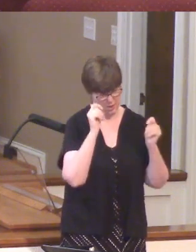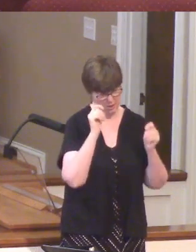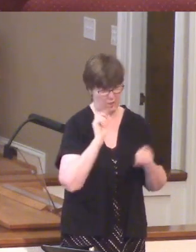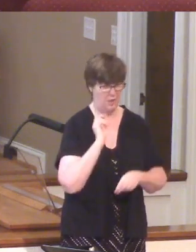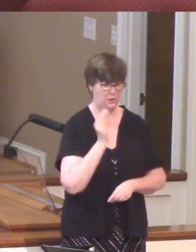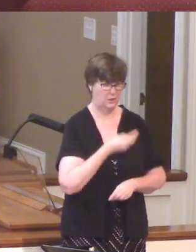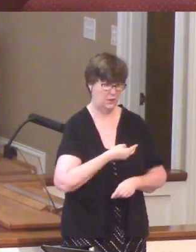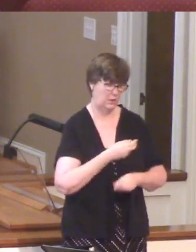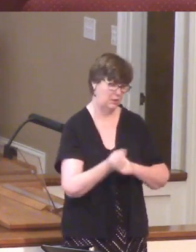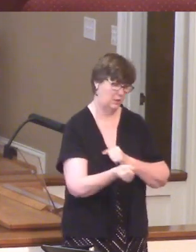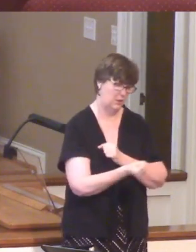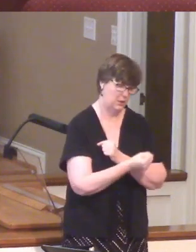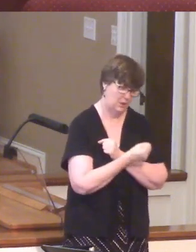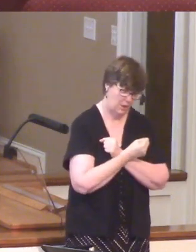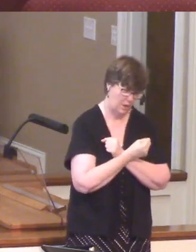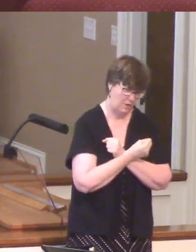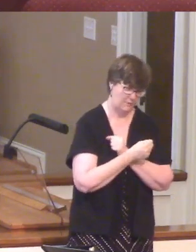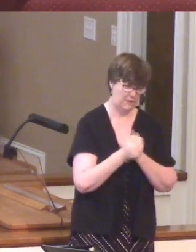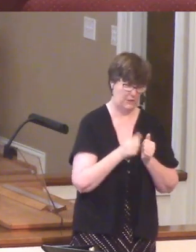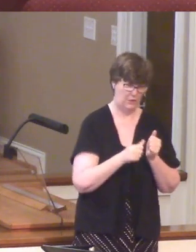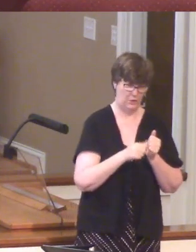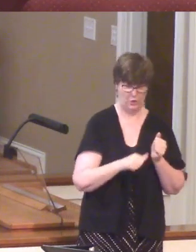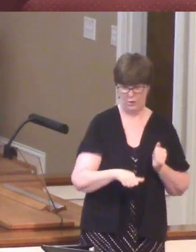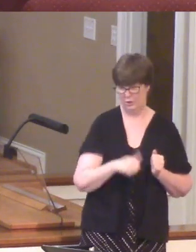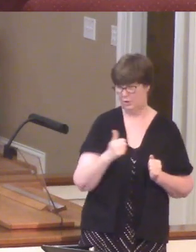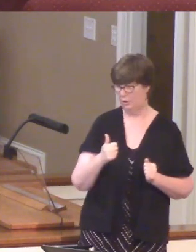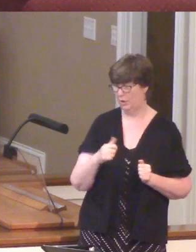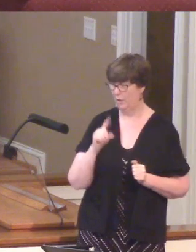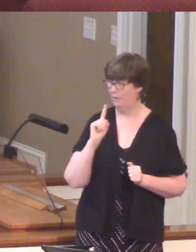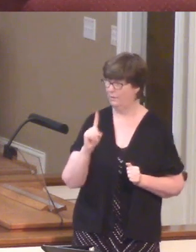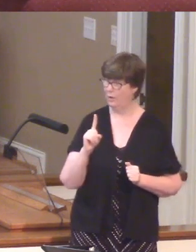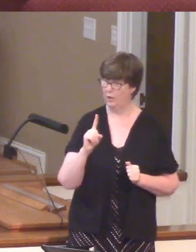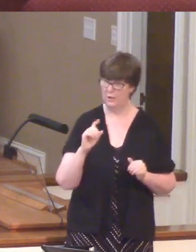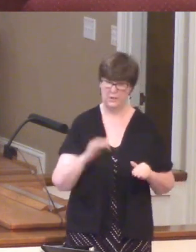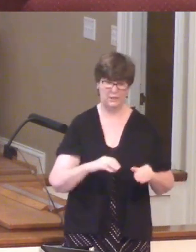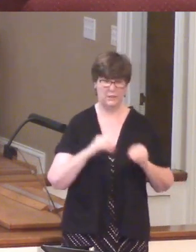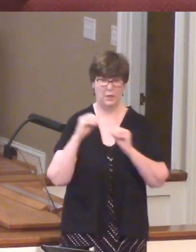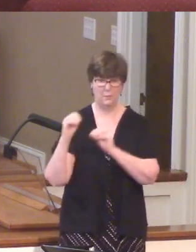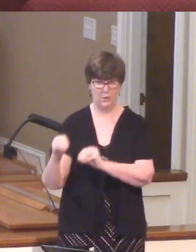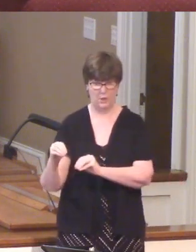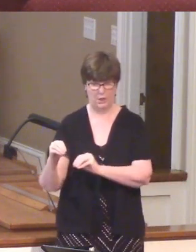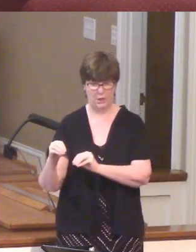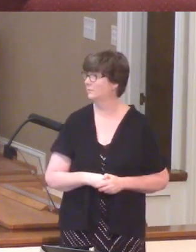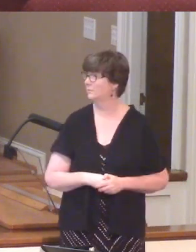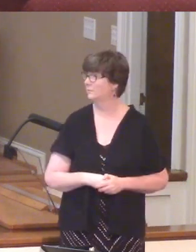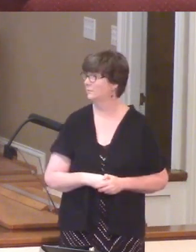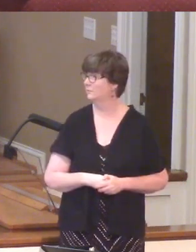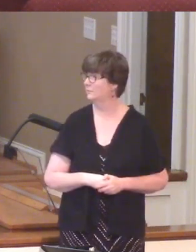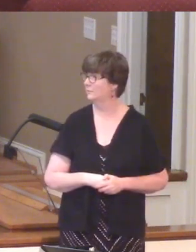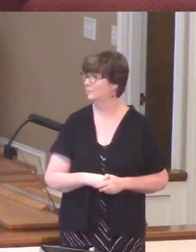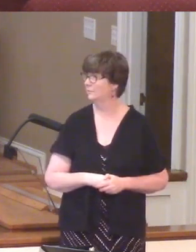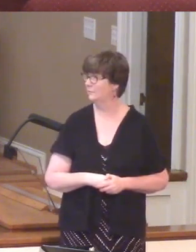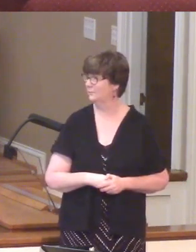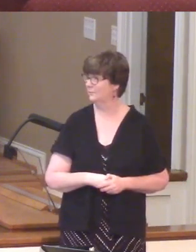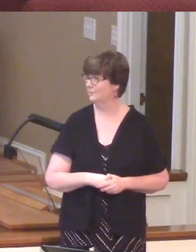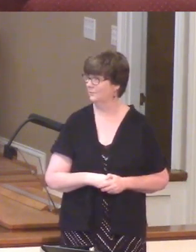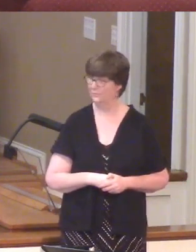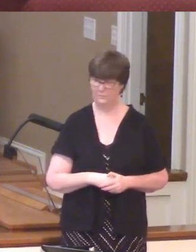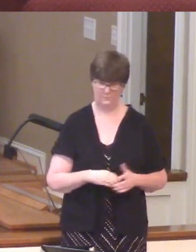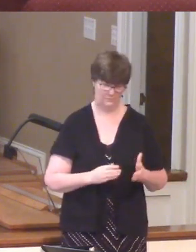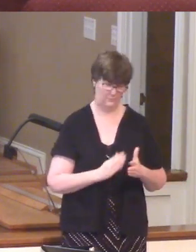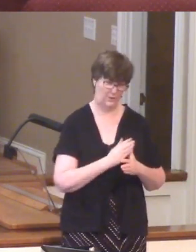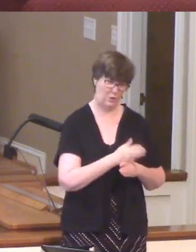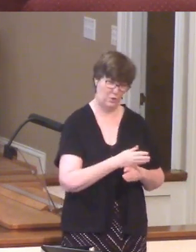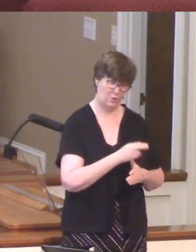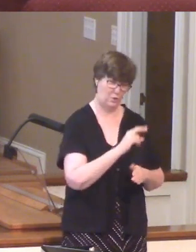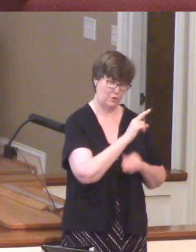the expense of the second. Yes, the first is the priority, but the second is the gauge. Through the